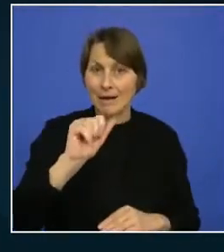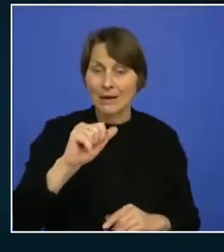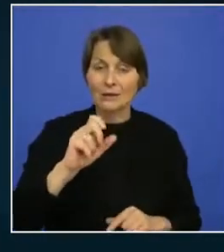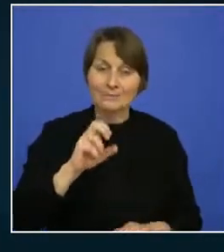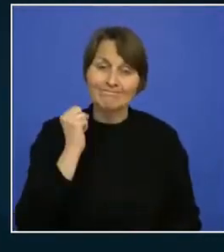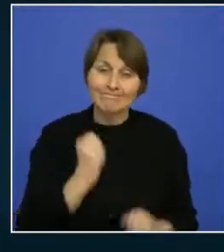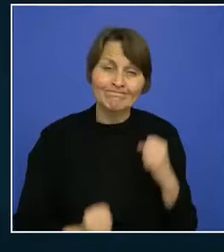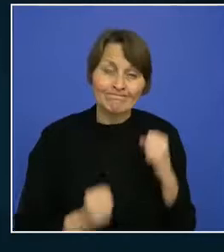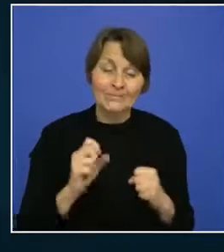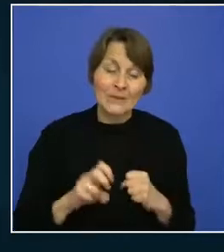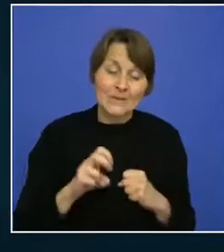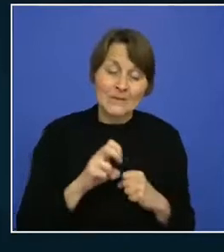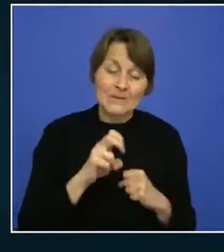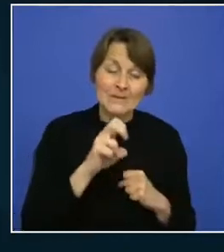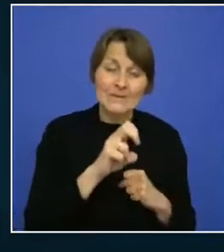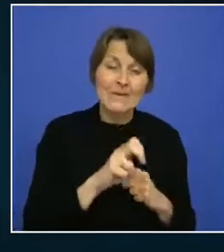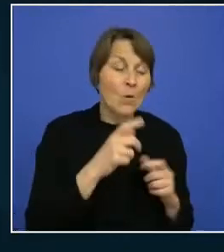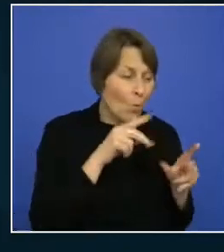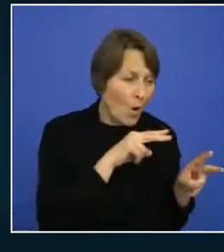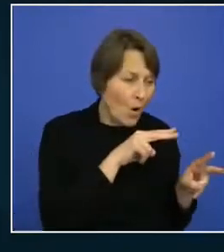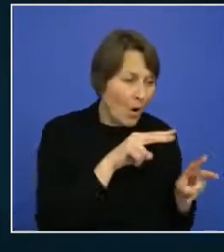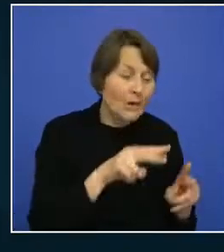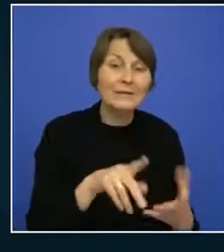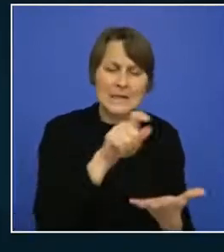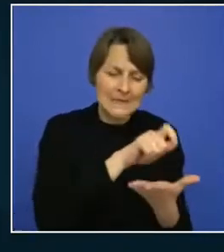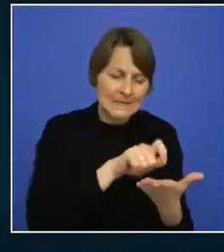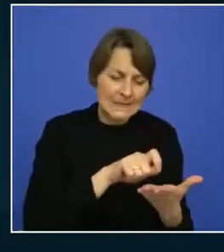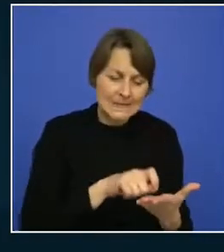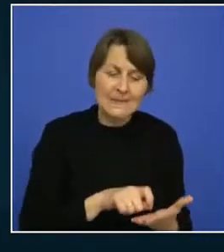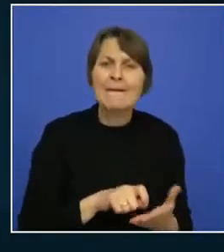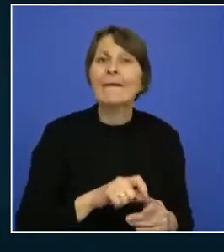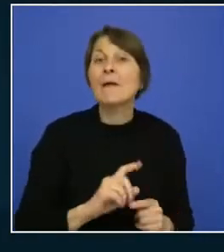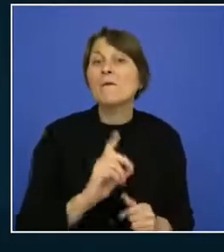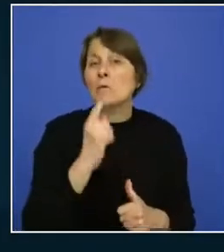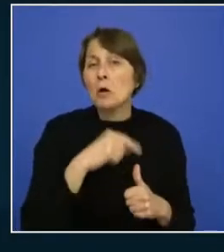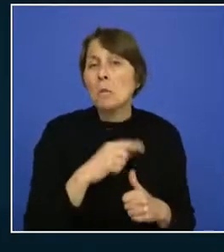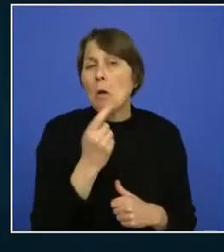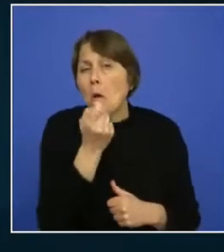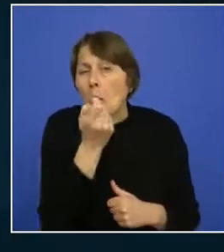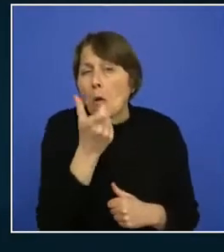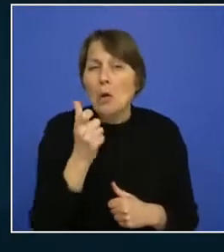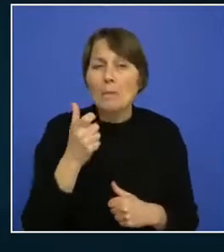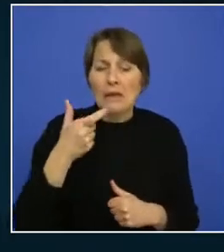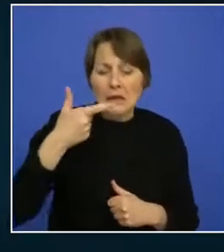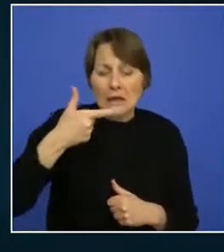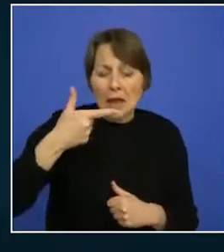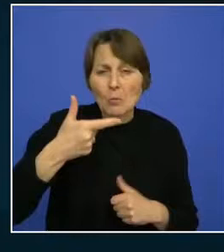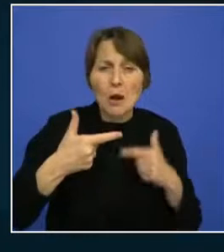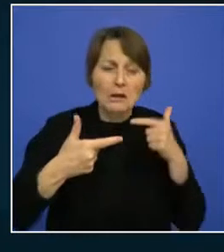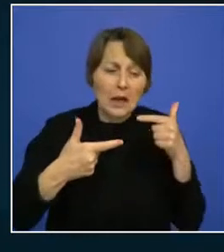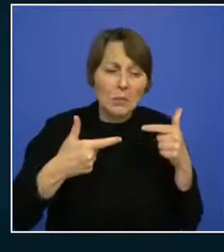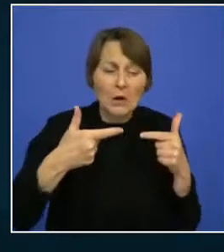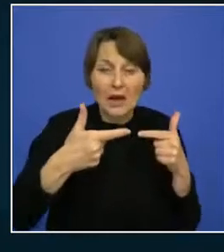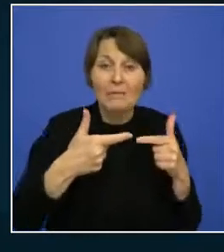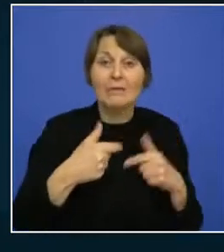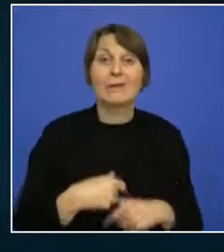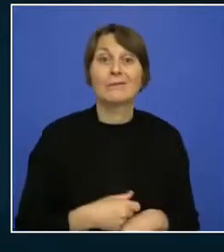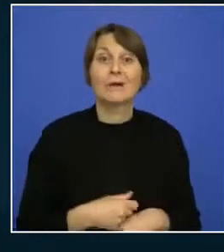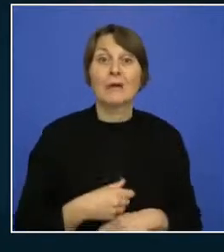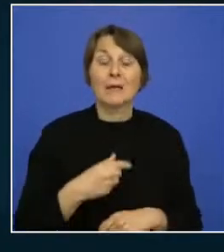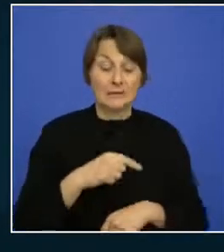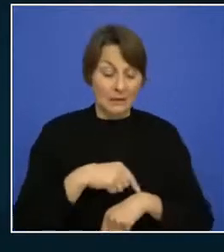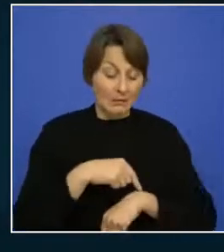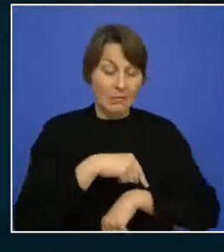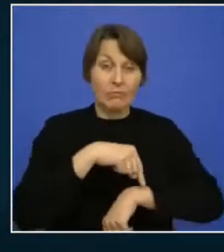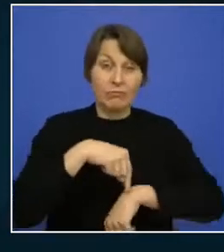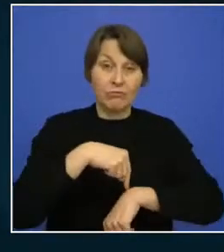first generation camera traps. And then it took months to get results for Sonam, who